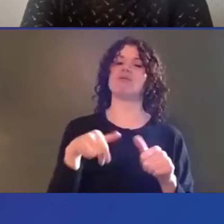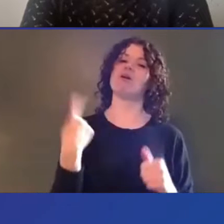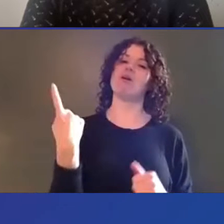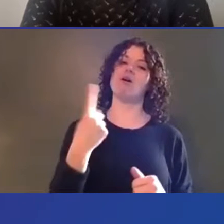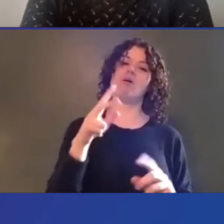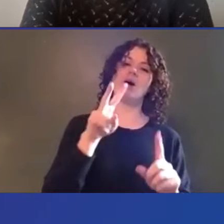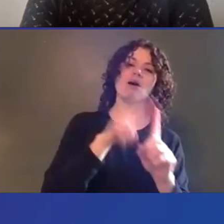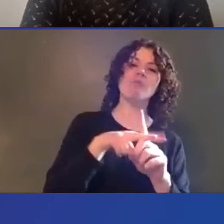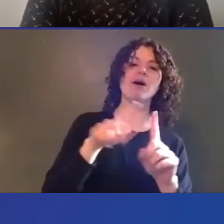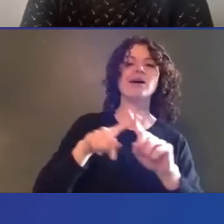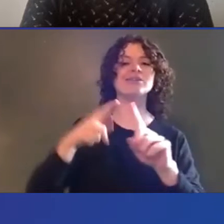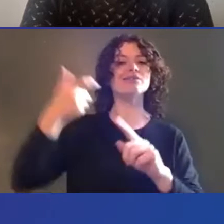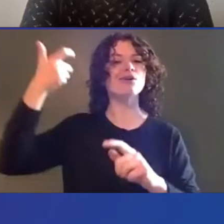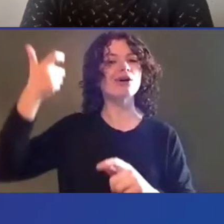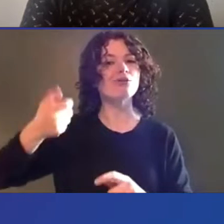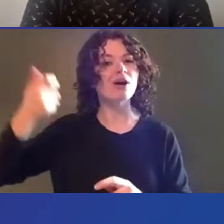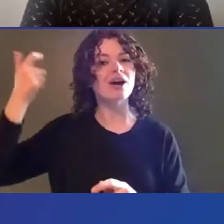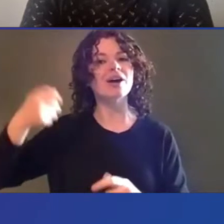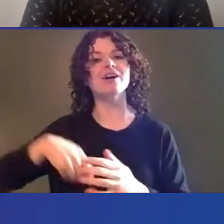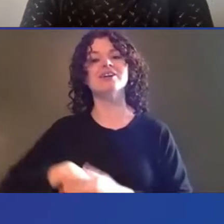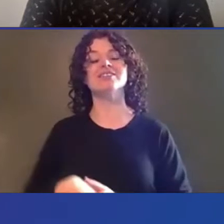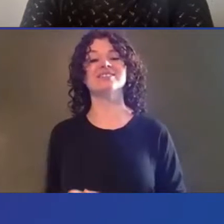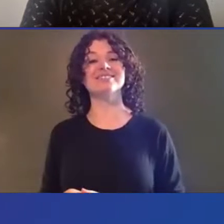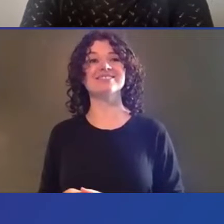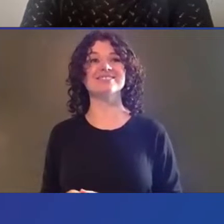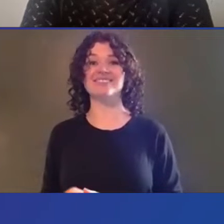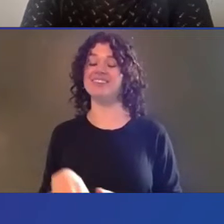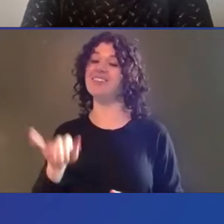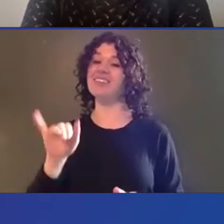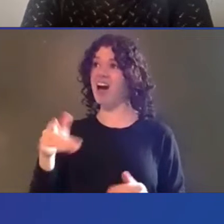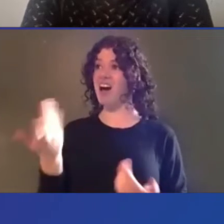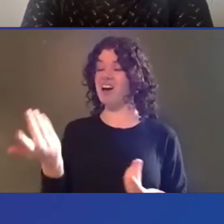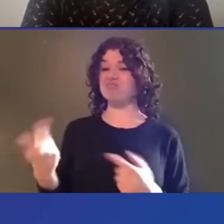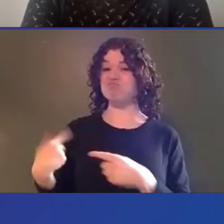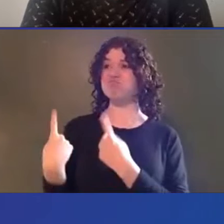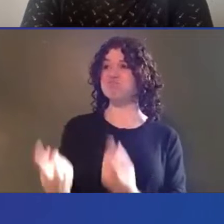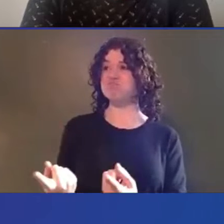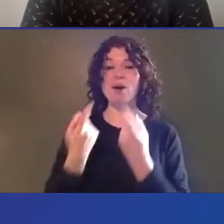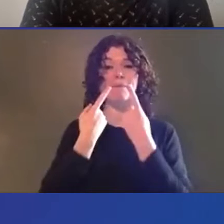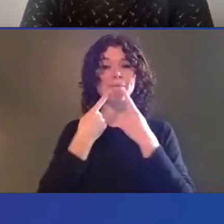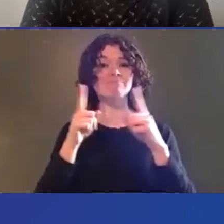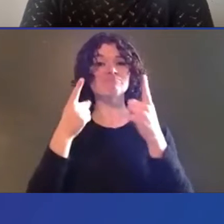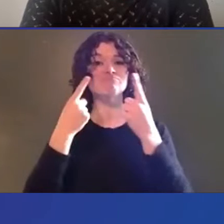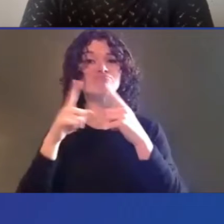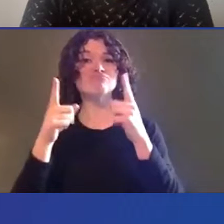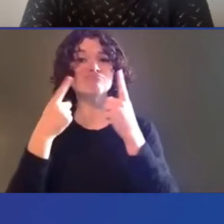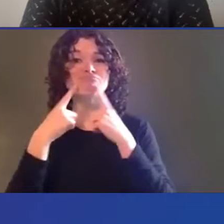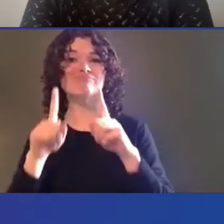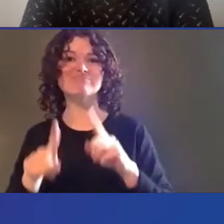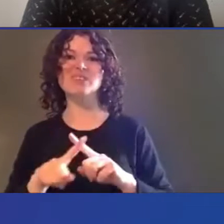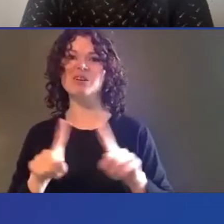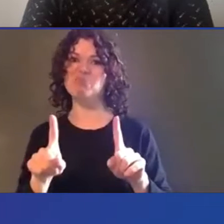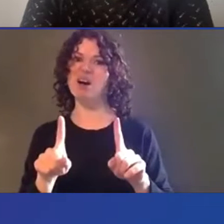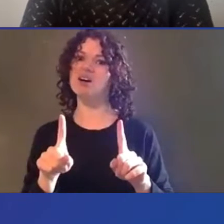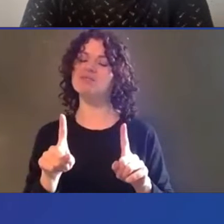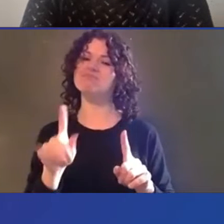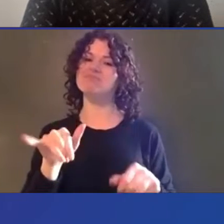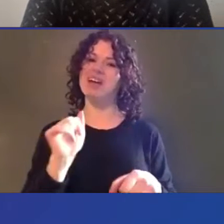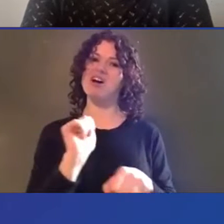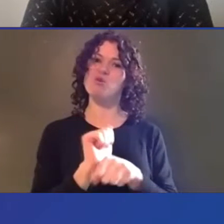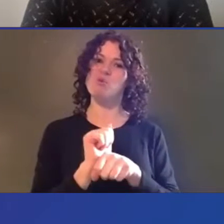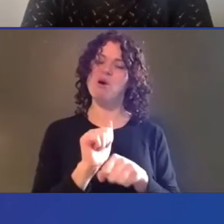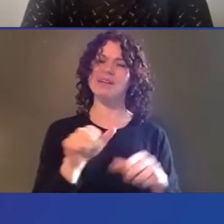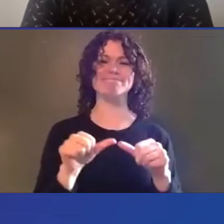know, some of that is like really working out. But it's obviously a constant work that you have to keep